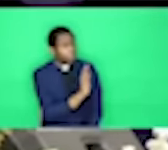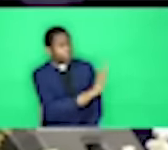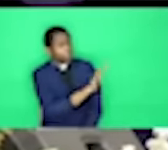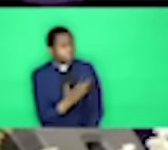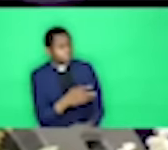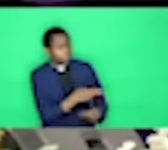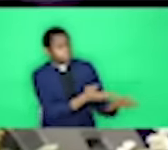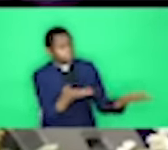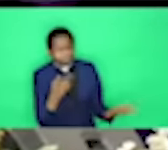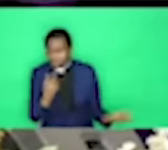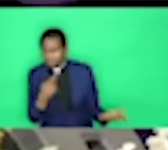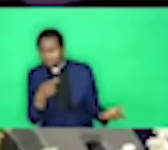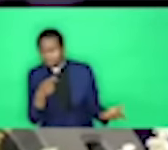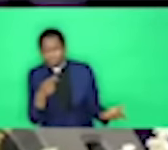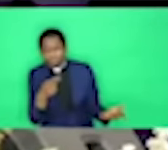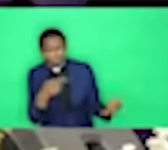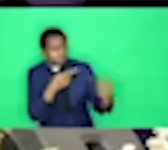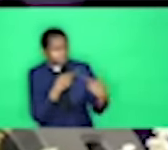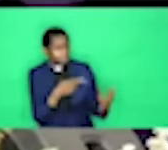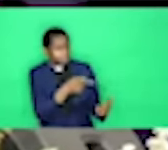call foul.